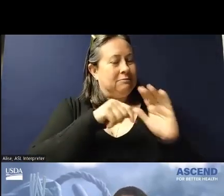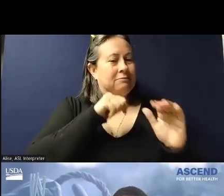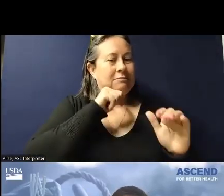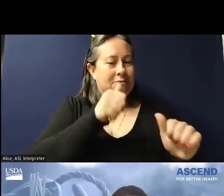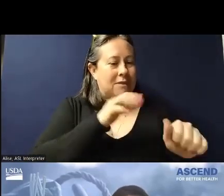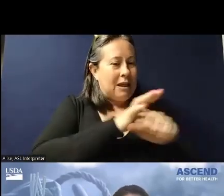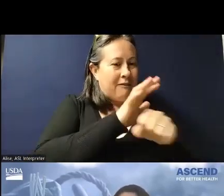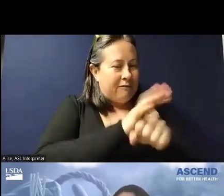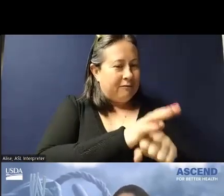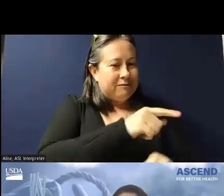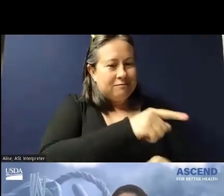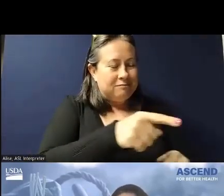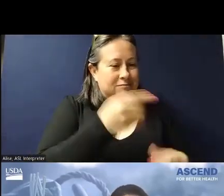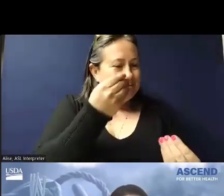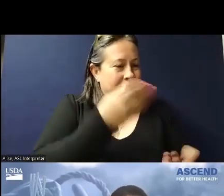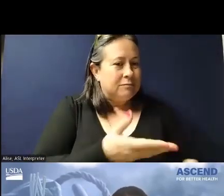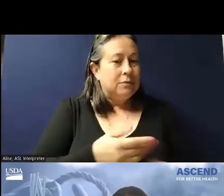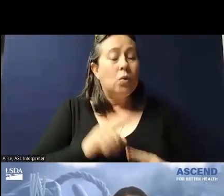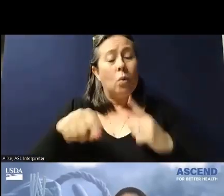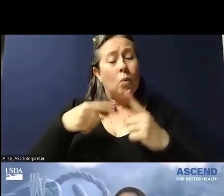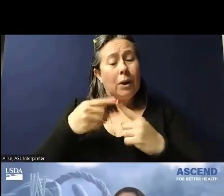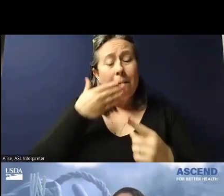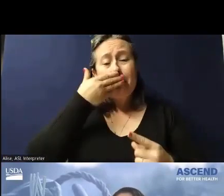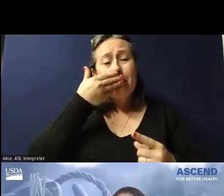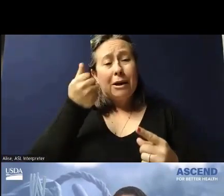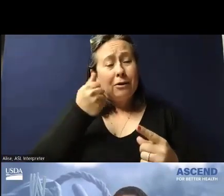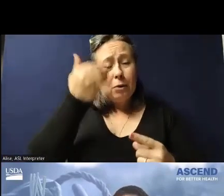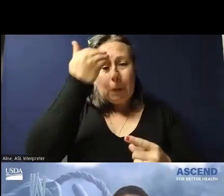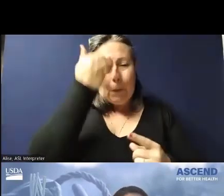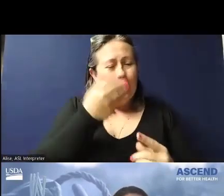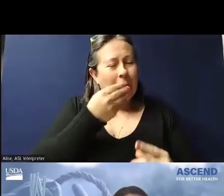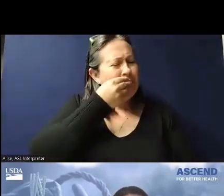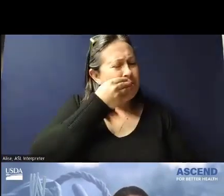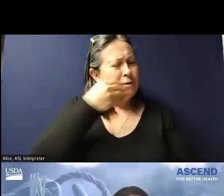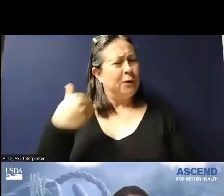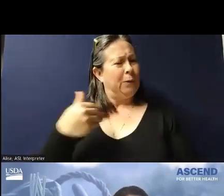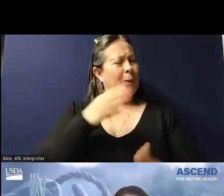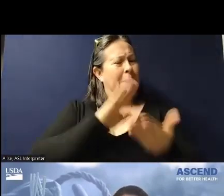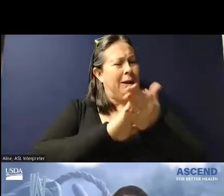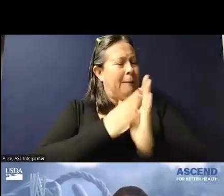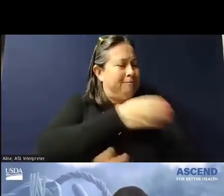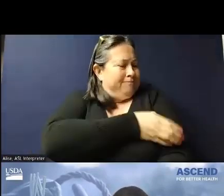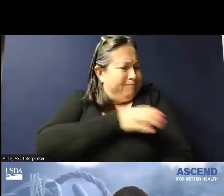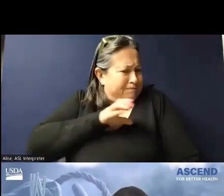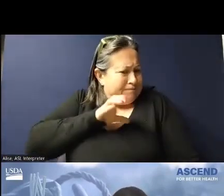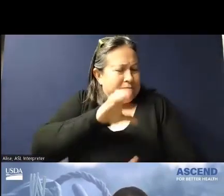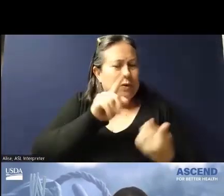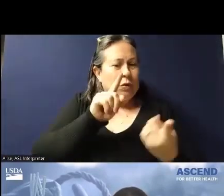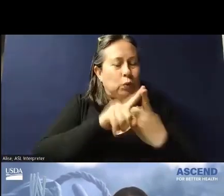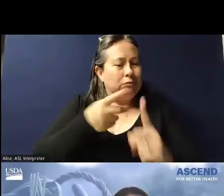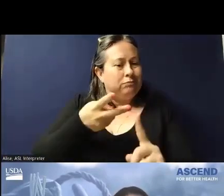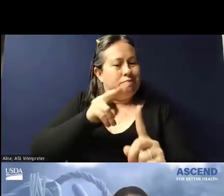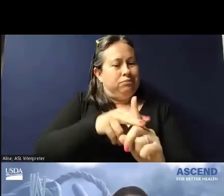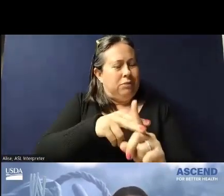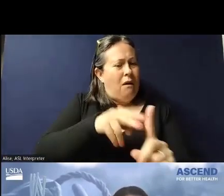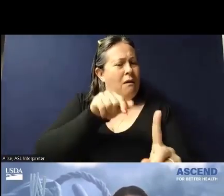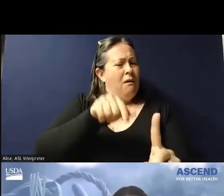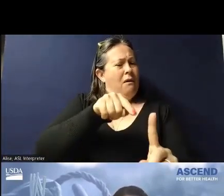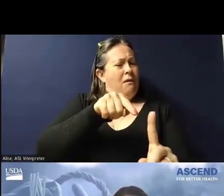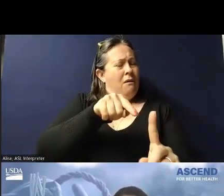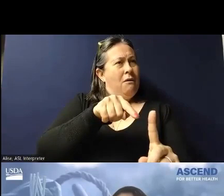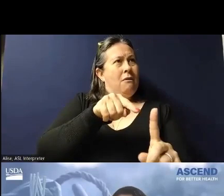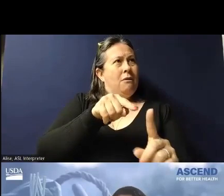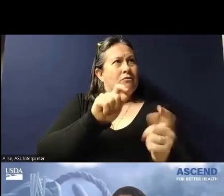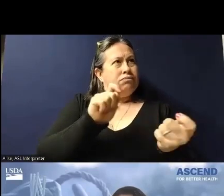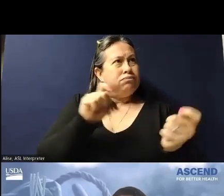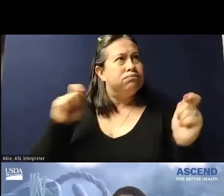In conclusion, when we better know our food, we are empowered to apply that knowledge to transform our food